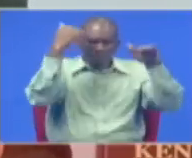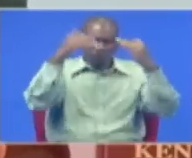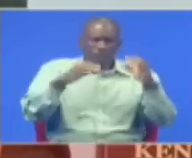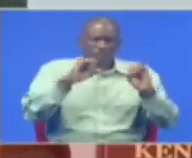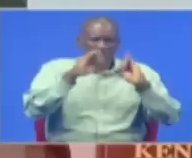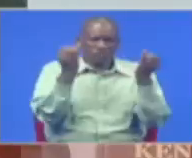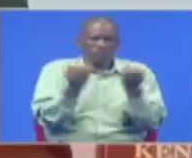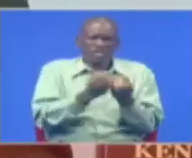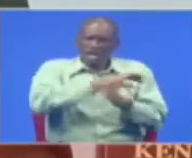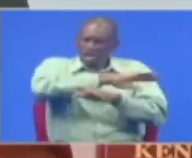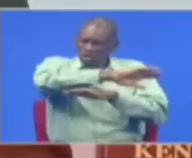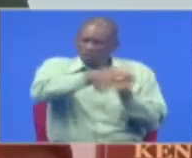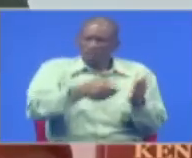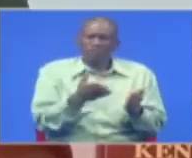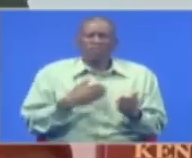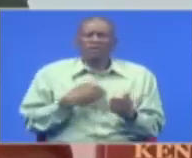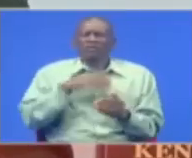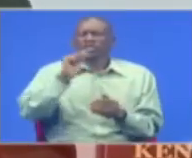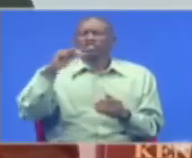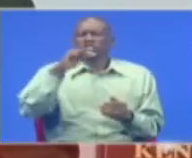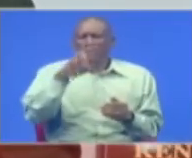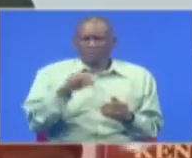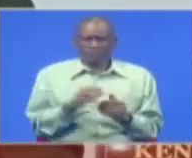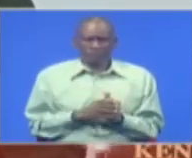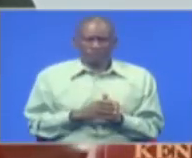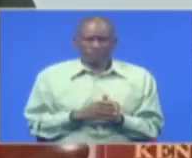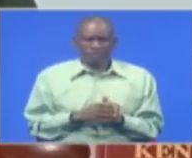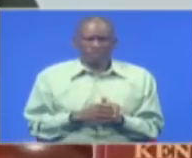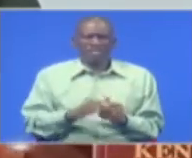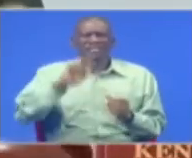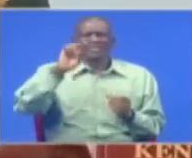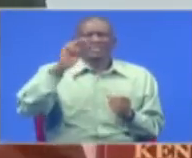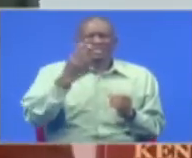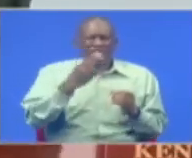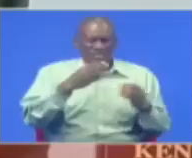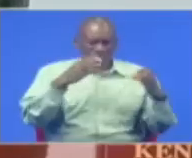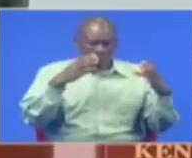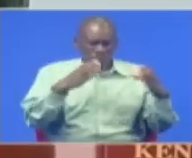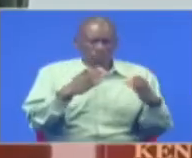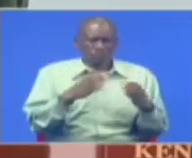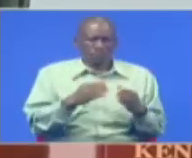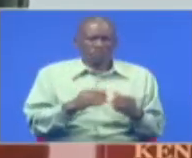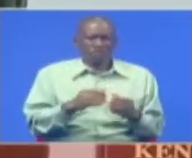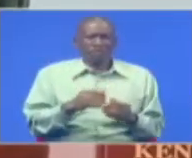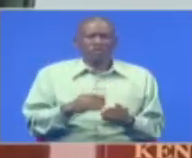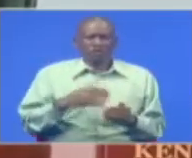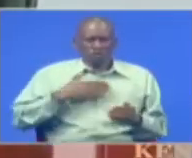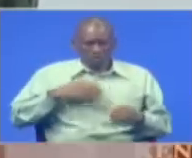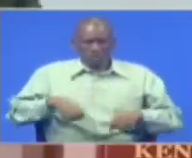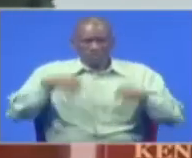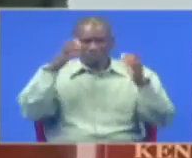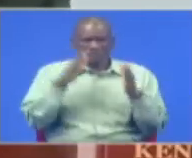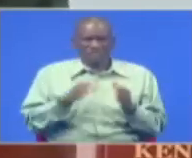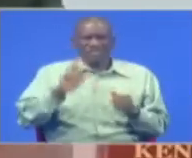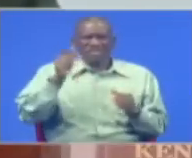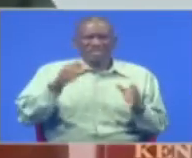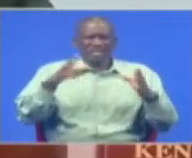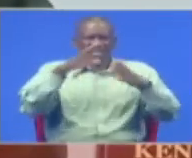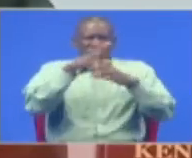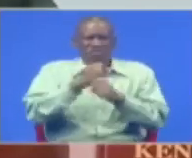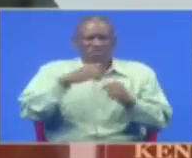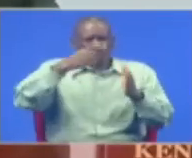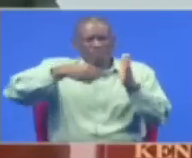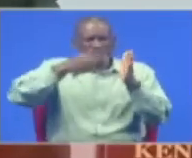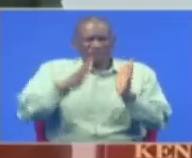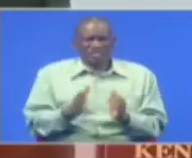of them hold annual meetings. The second group, Honorable Chair, the Kenya Association of